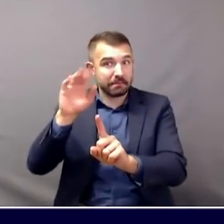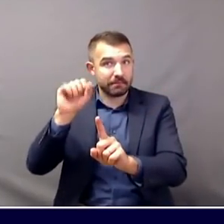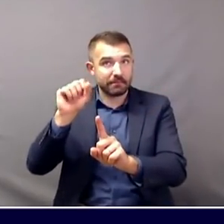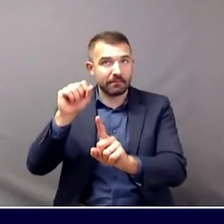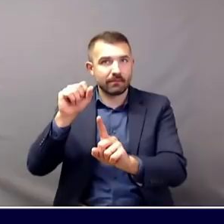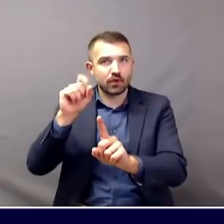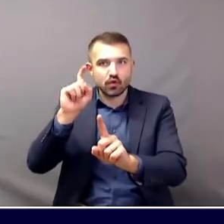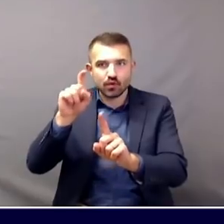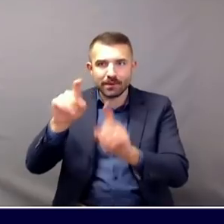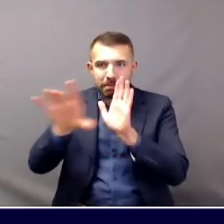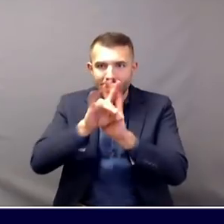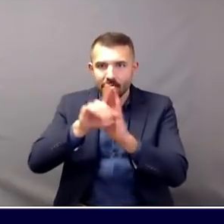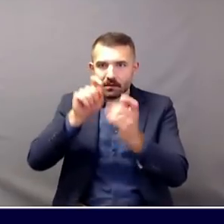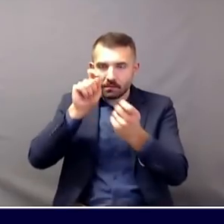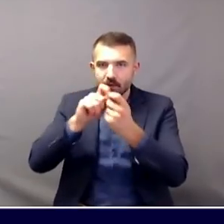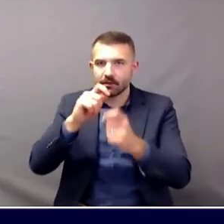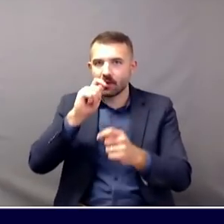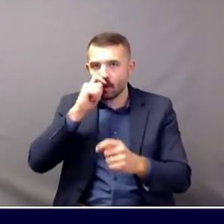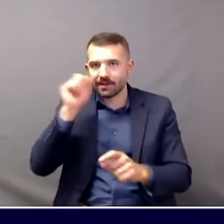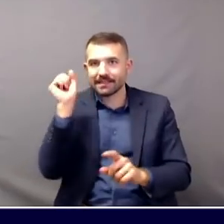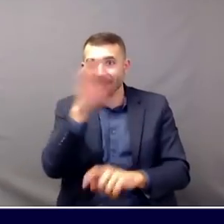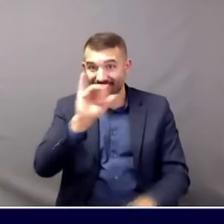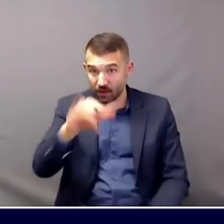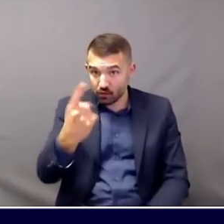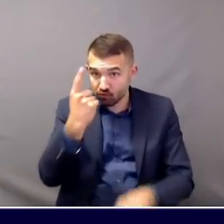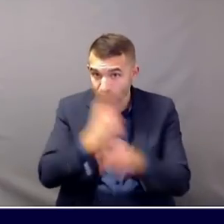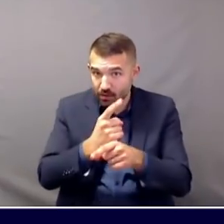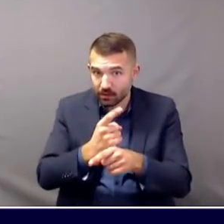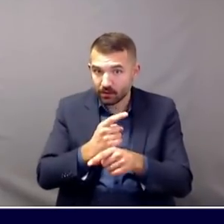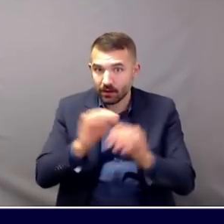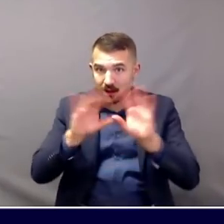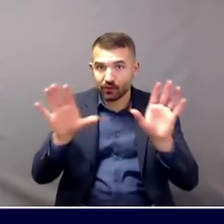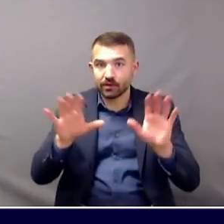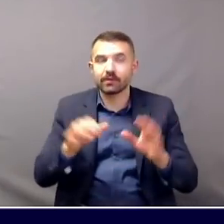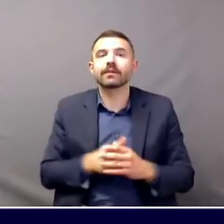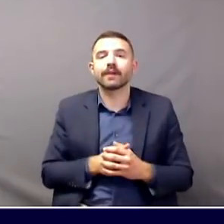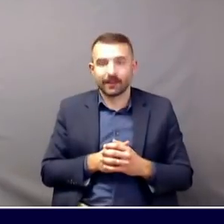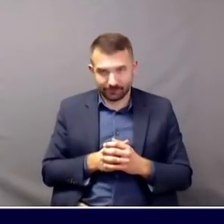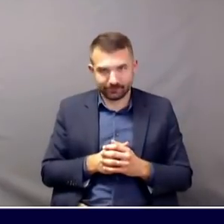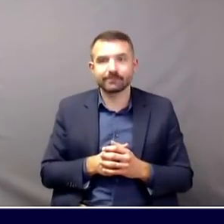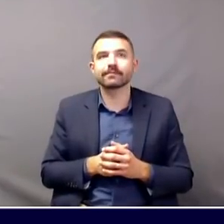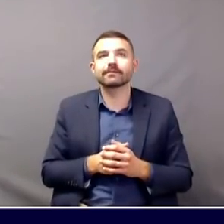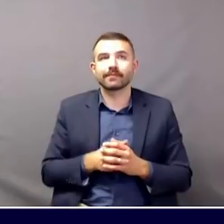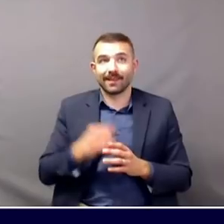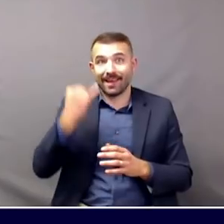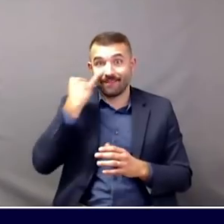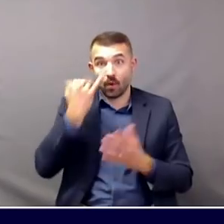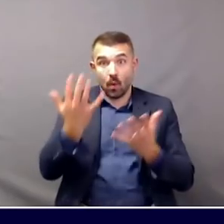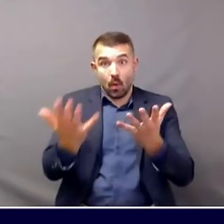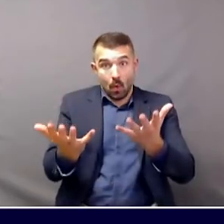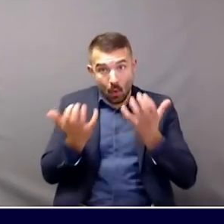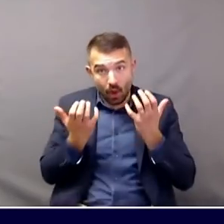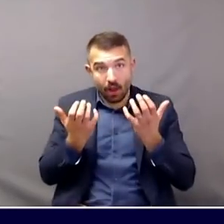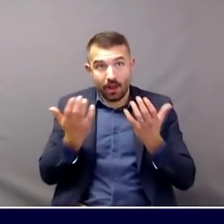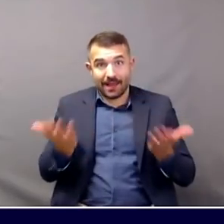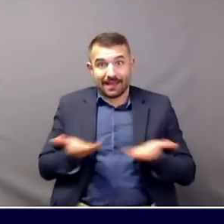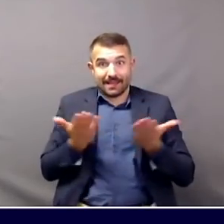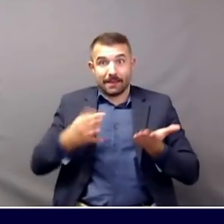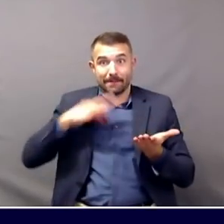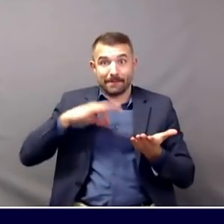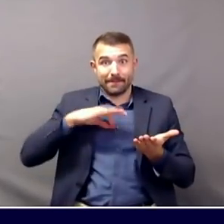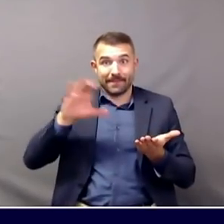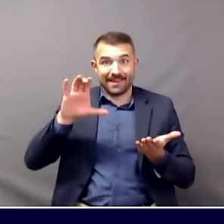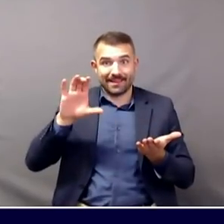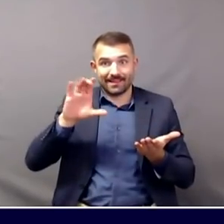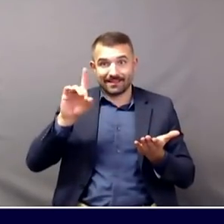That is right. If you really wanted to make sure your specimen was being run at the Maine CDC, you by going to a